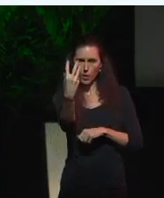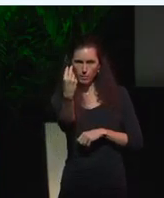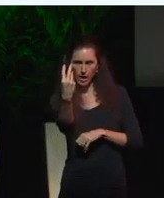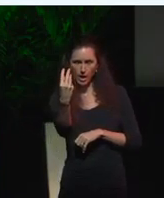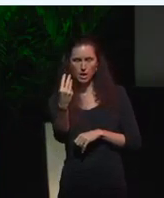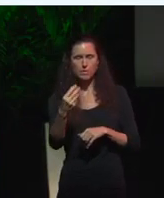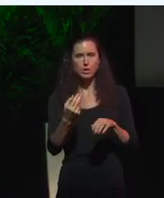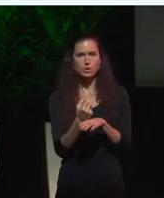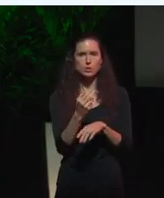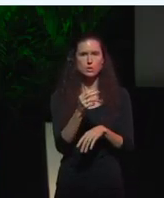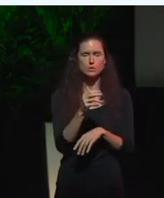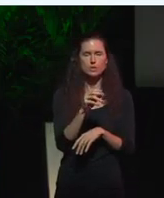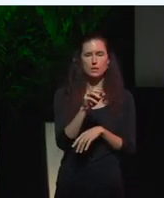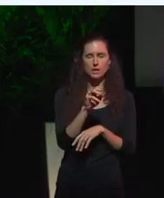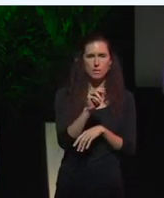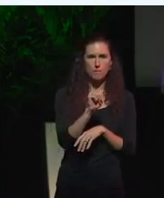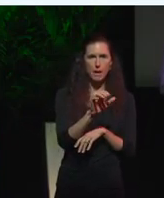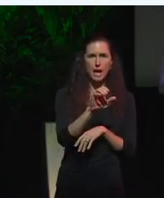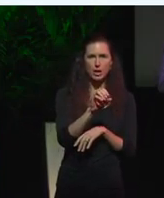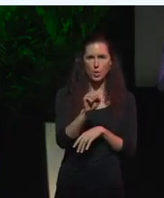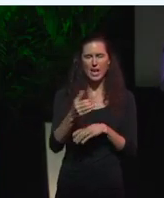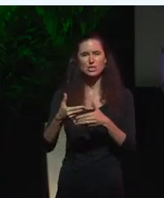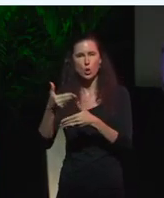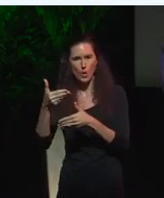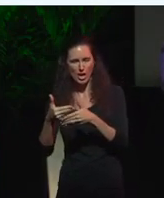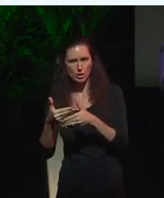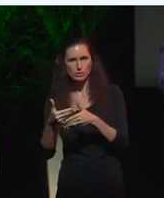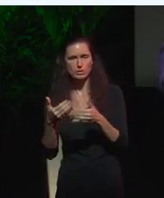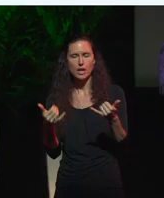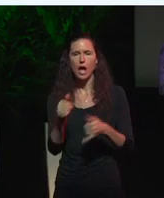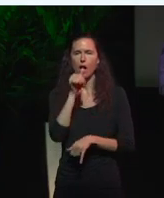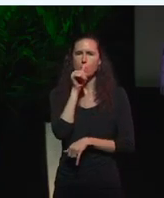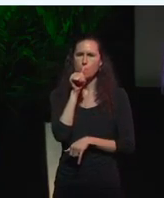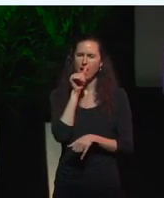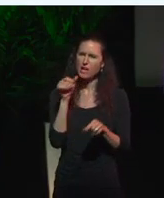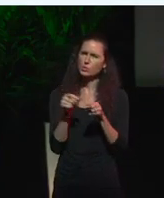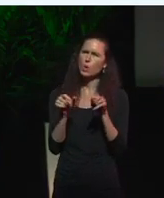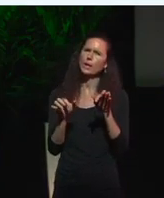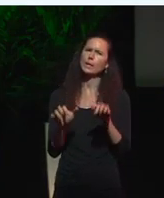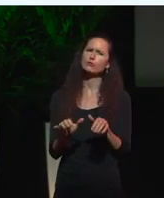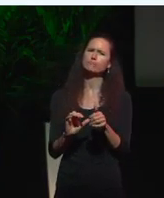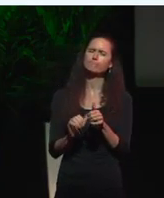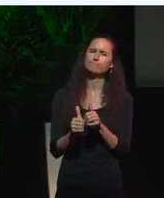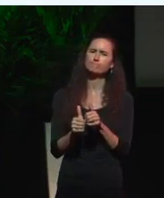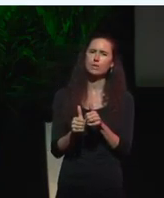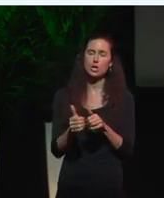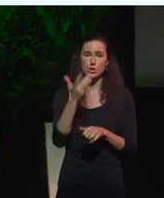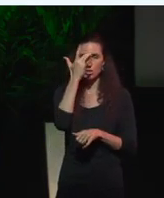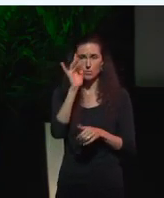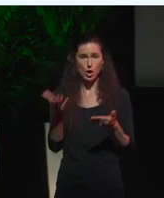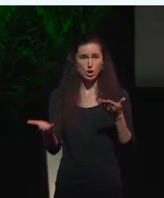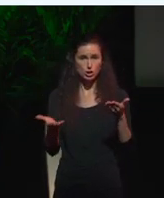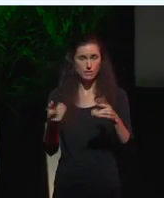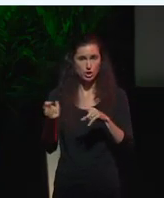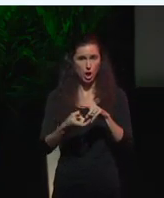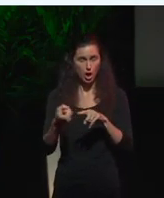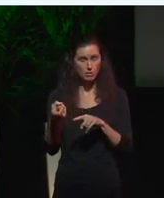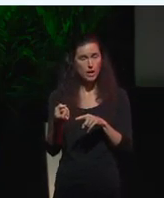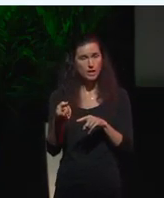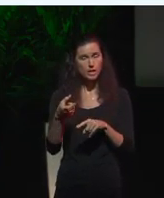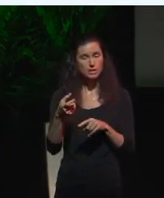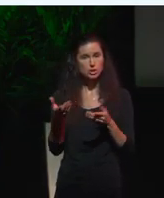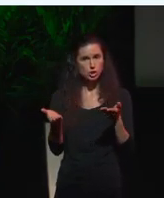Mac OS, best technology. Password entry in these systems. So Smarter Services Automated Proctoring